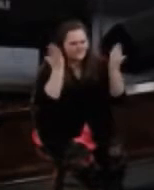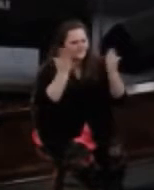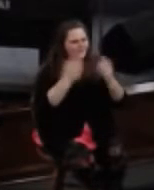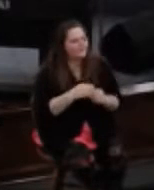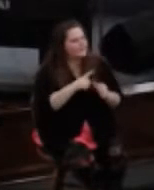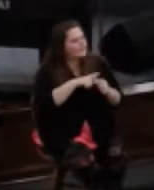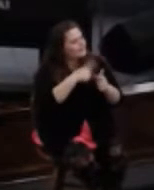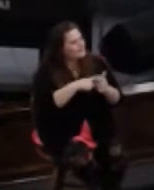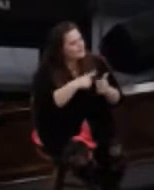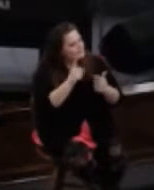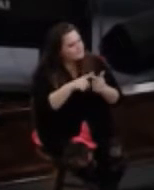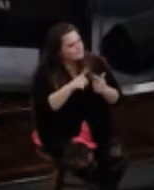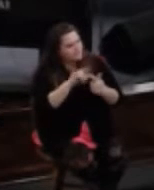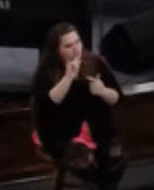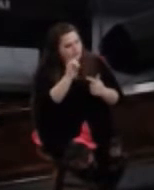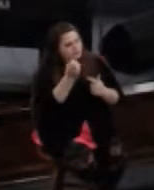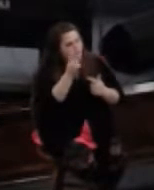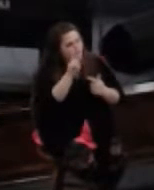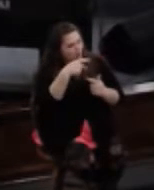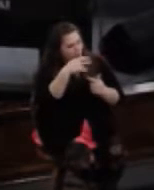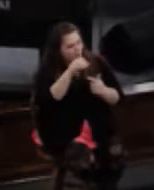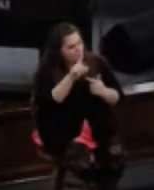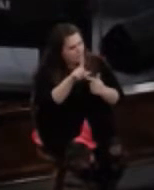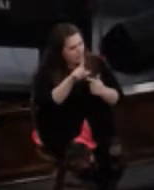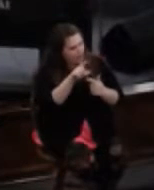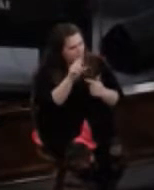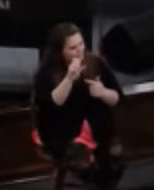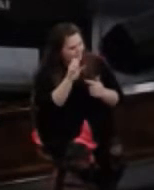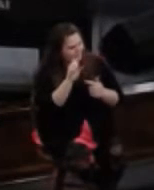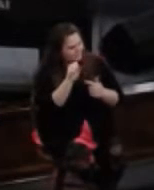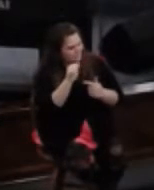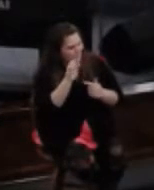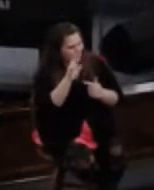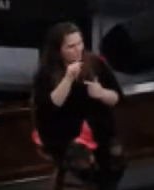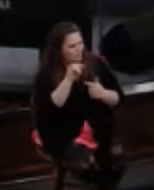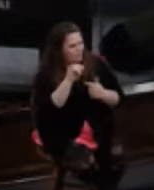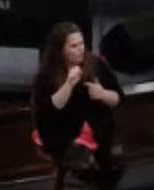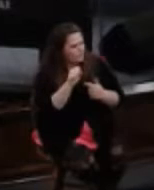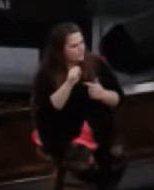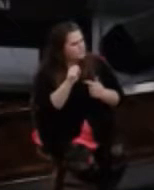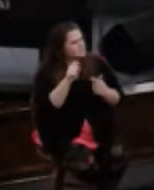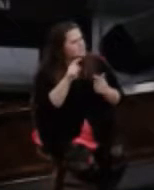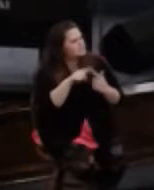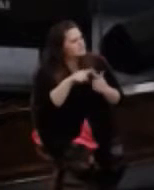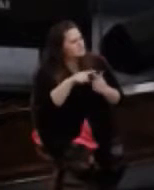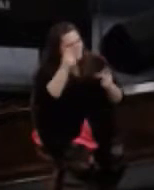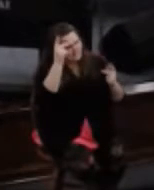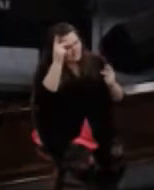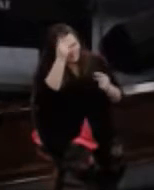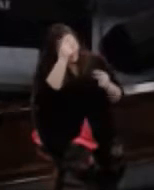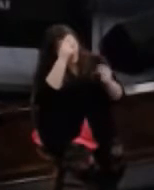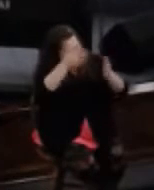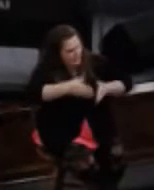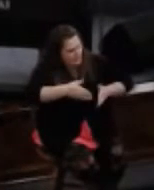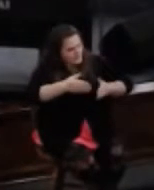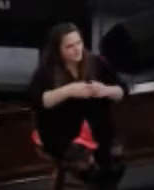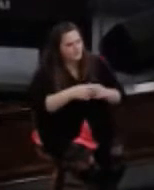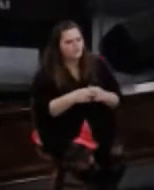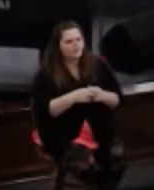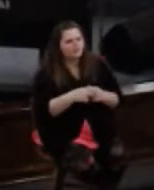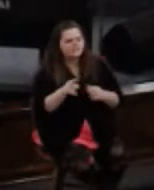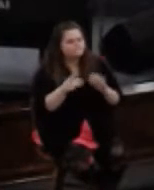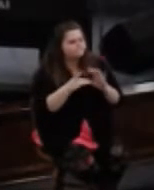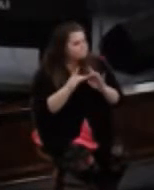was Jean-Paul Sartre, this existentialist philosopher. And he